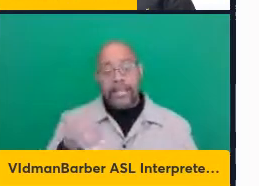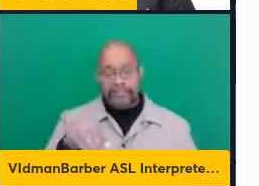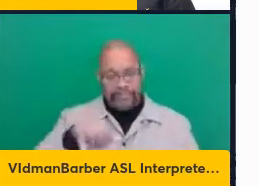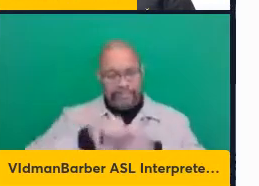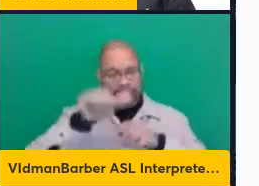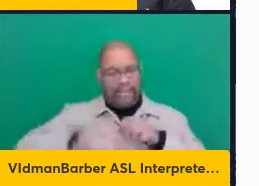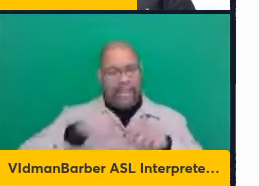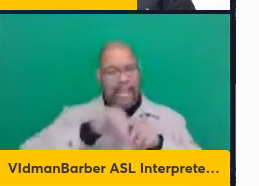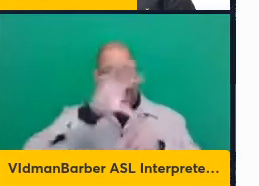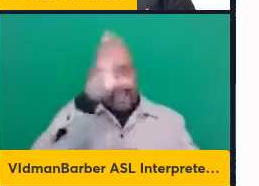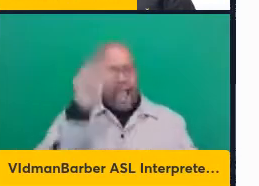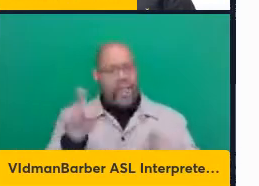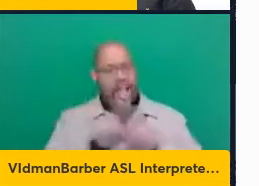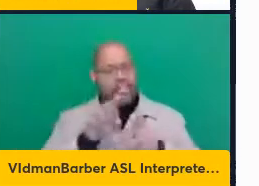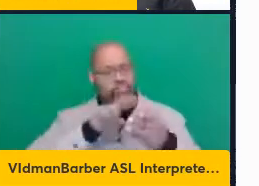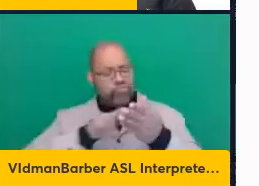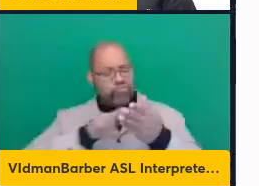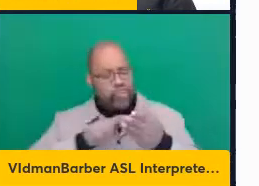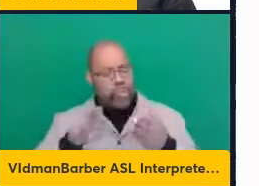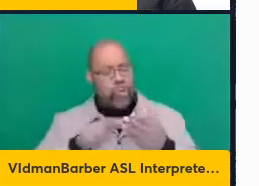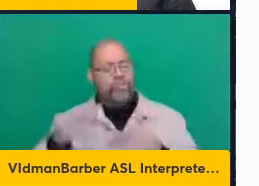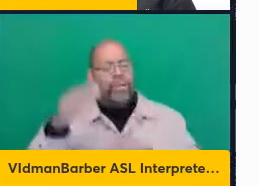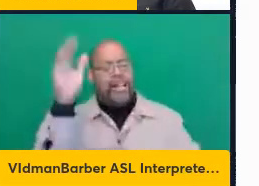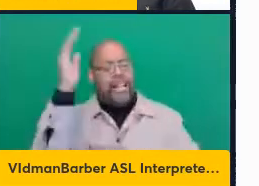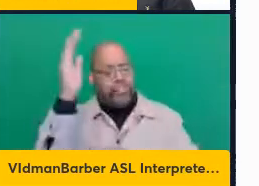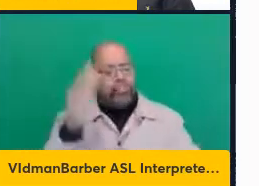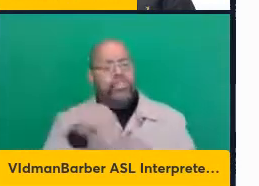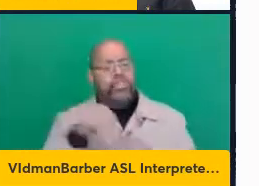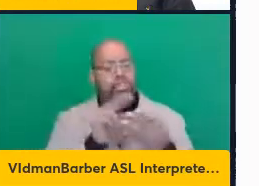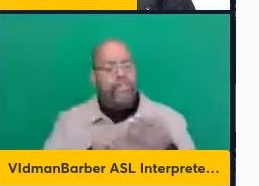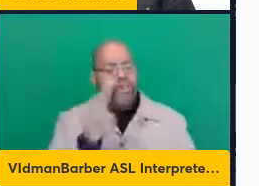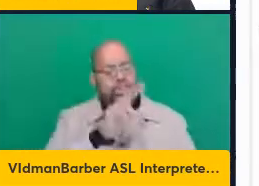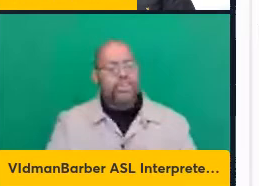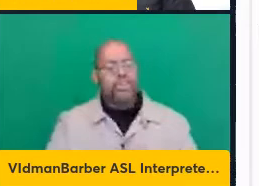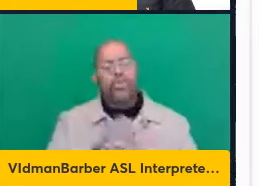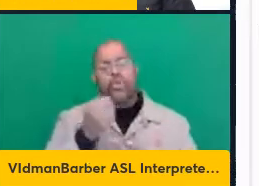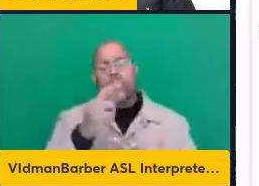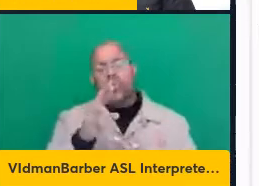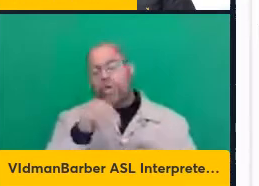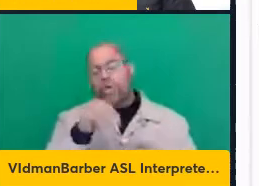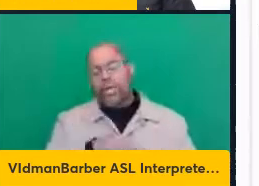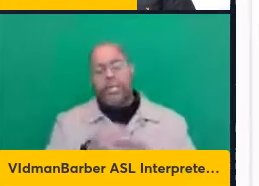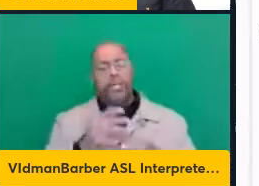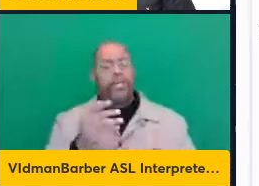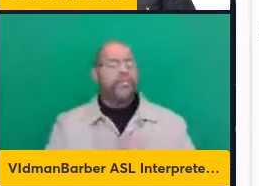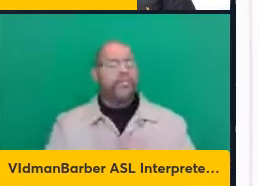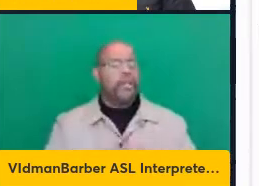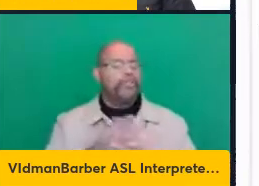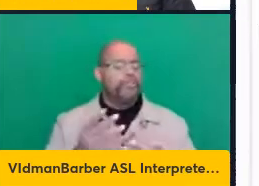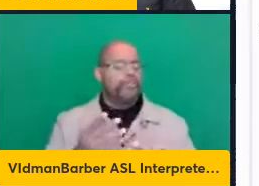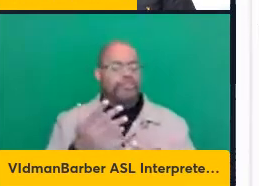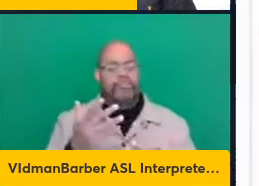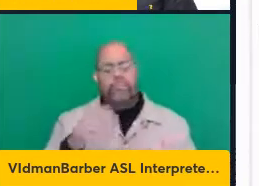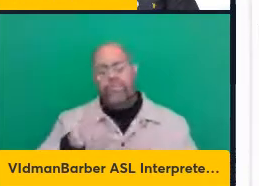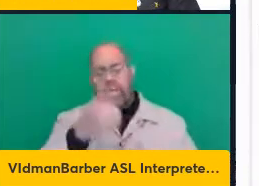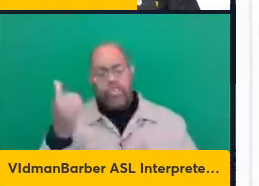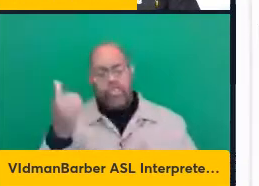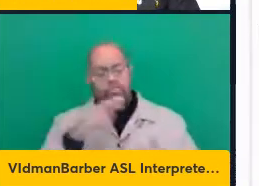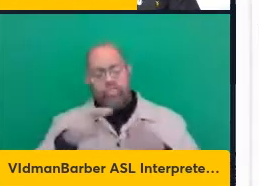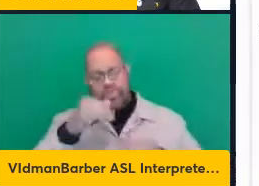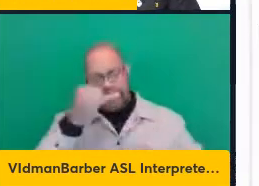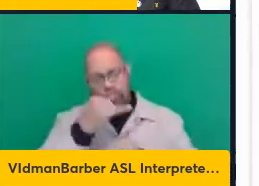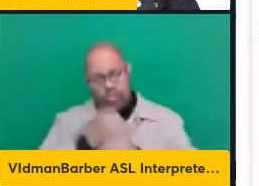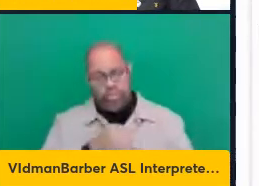continent as research fellows, as lecturers in universities, or in other research